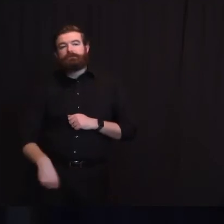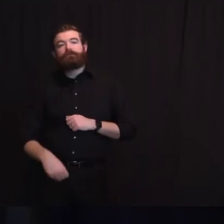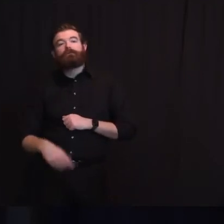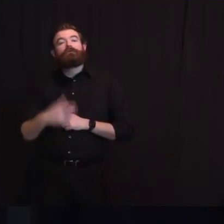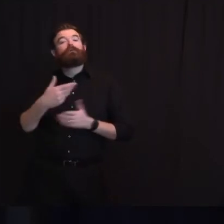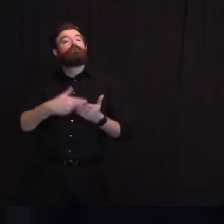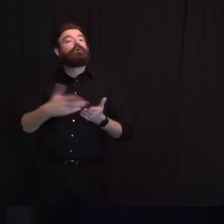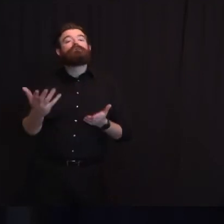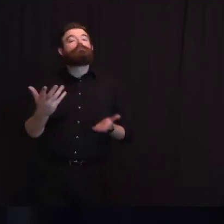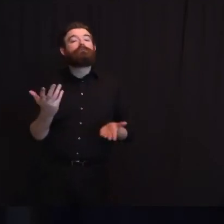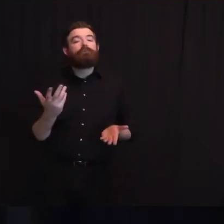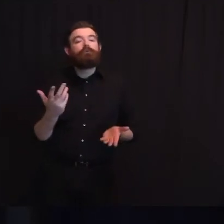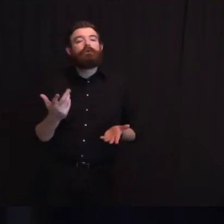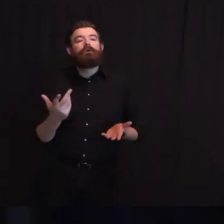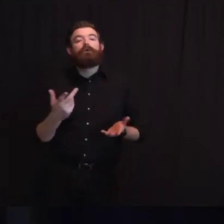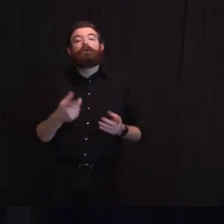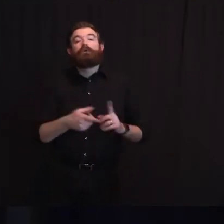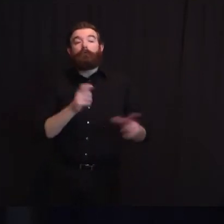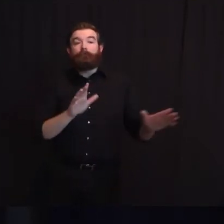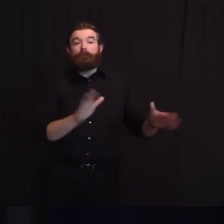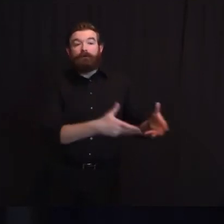we check all of that.